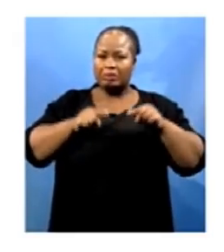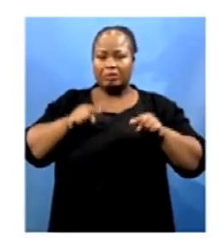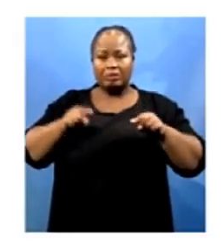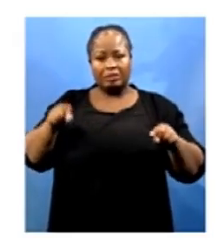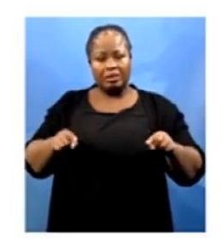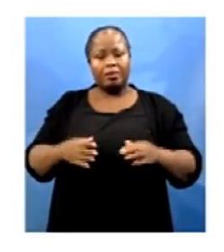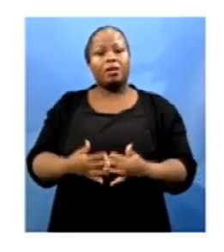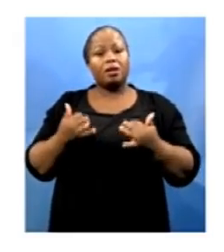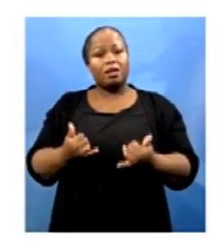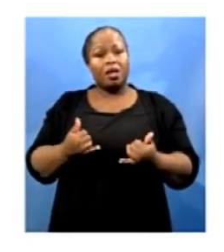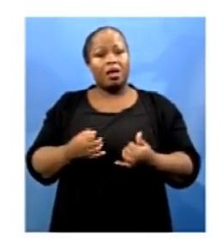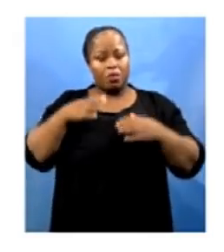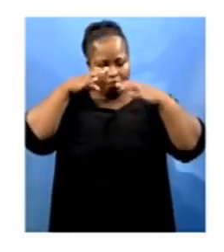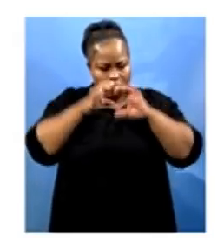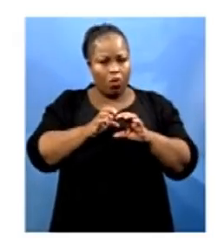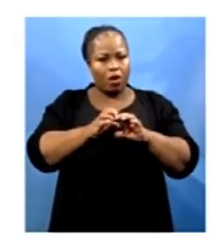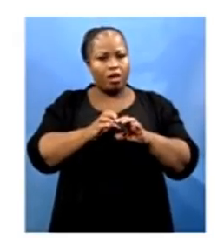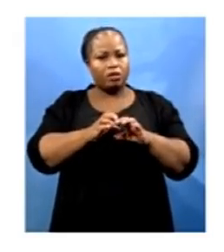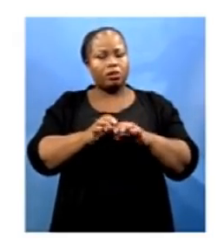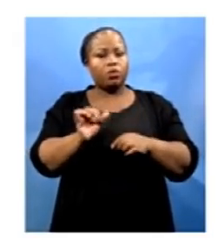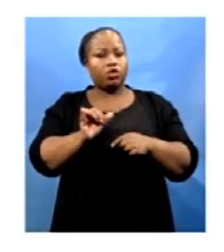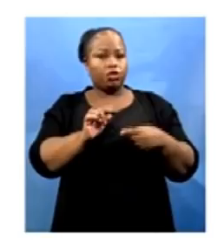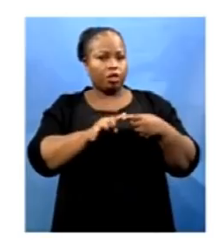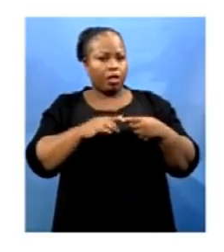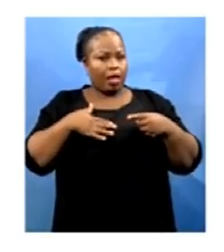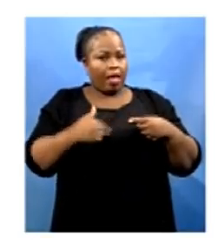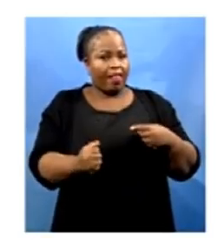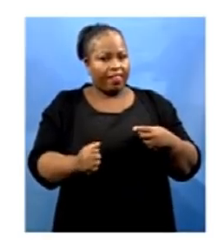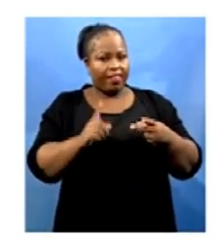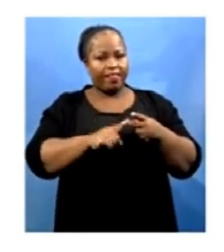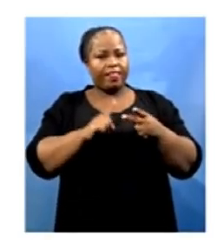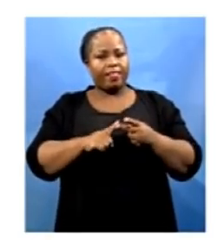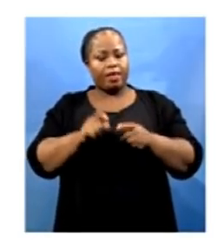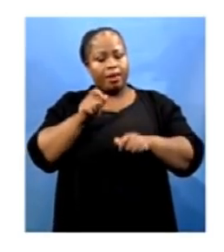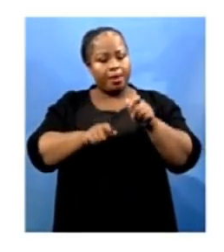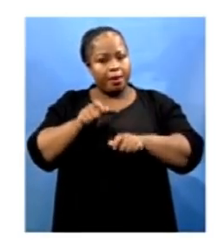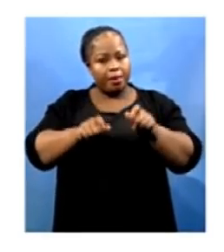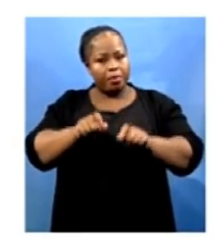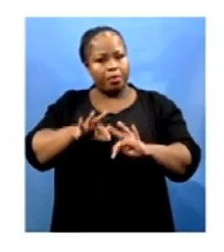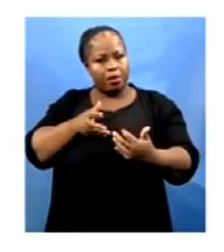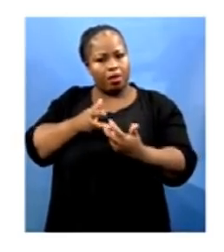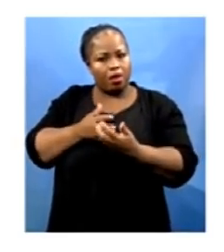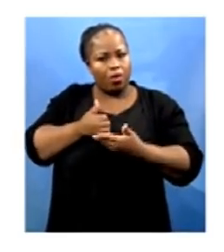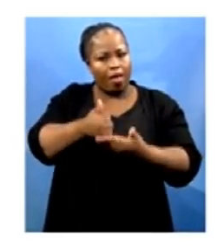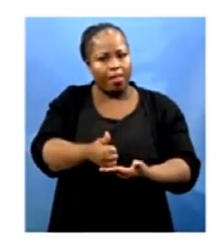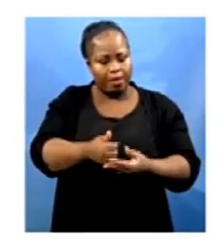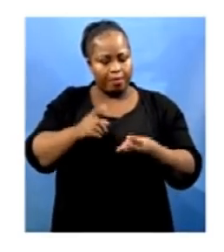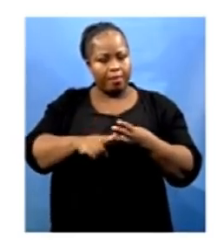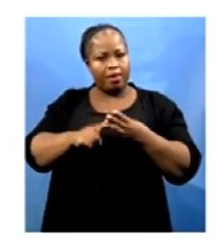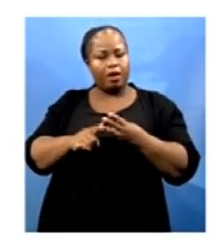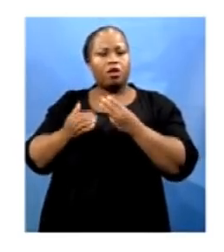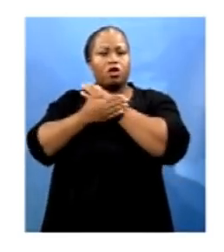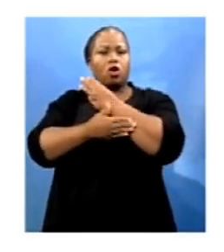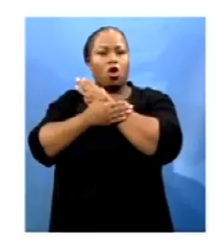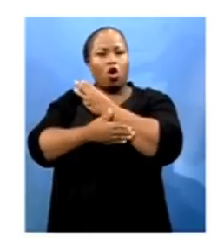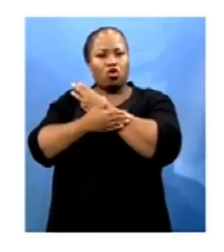of health, humanitarian response, and unifying the nation, as the impact of the